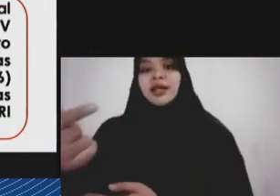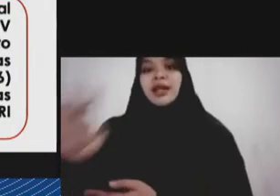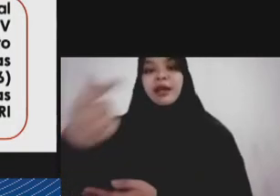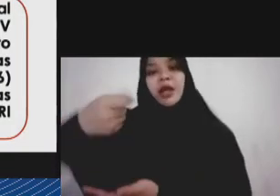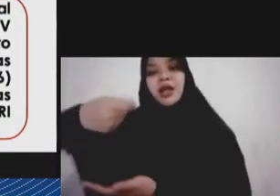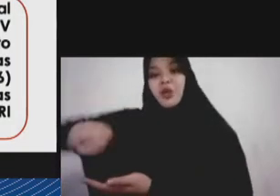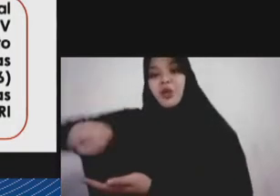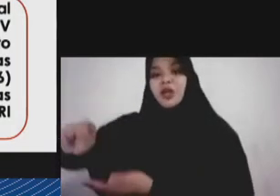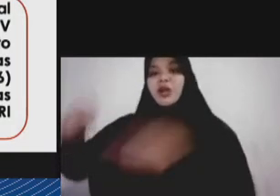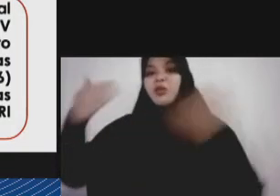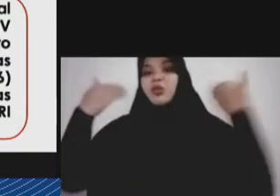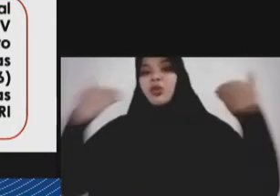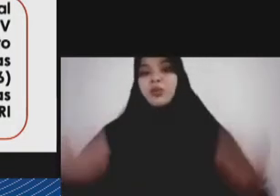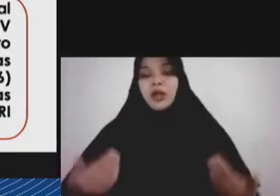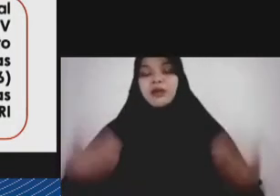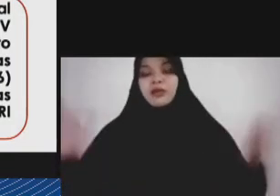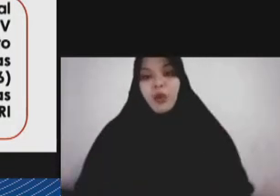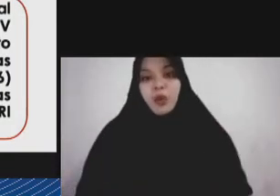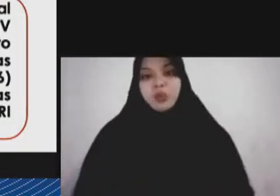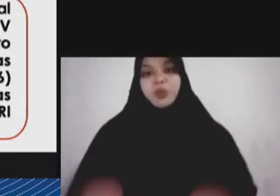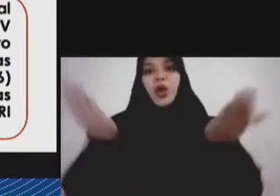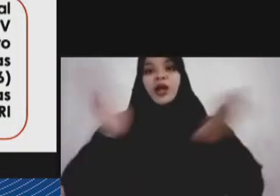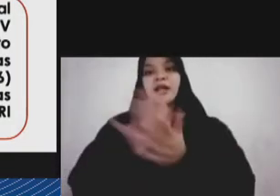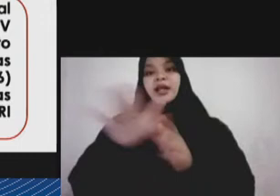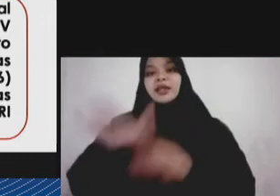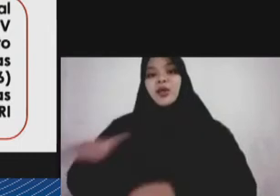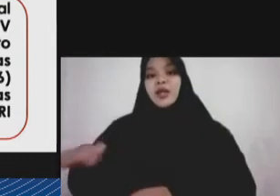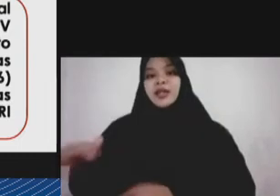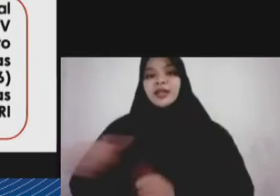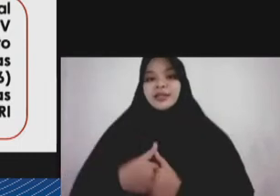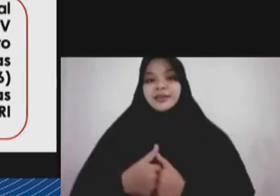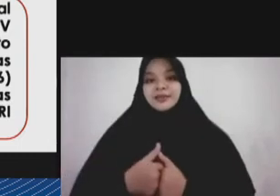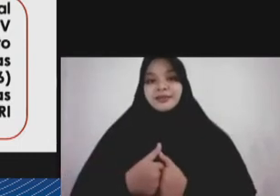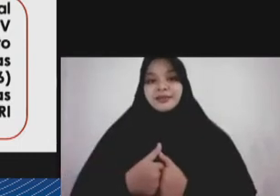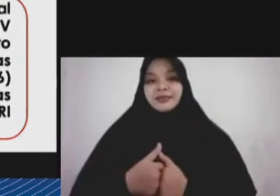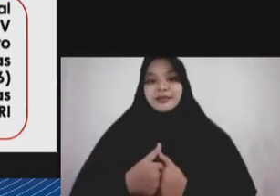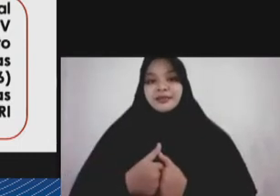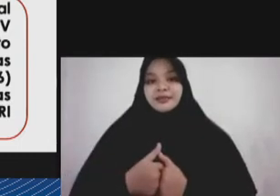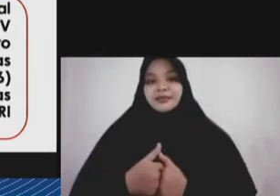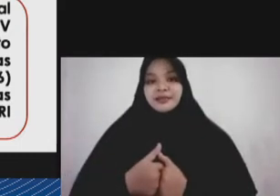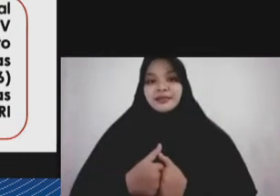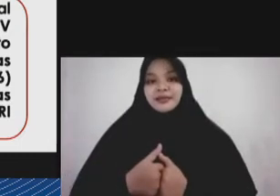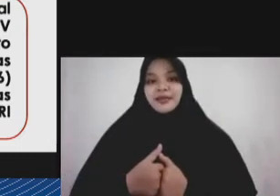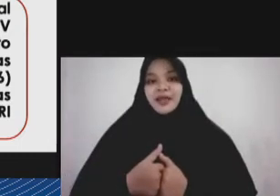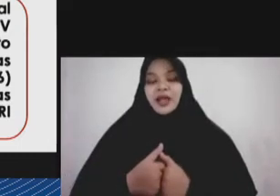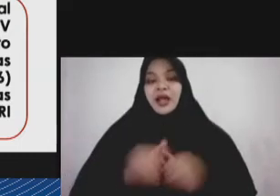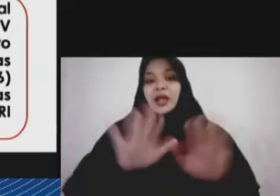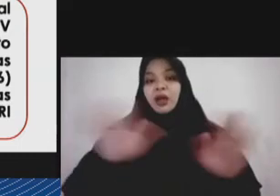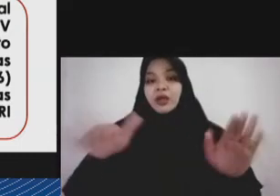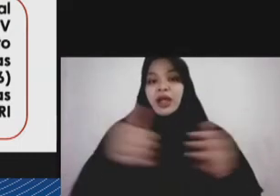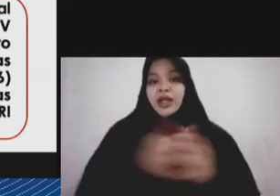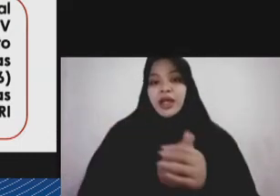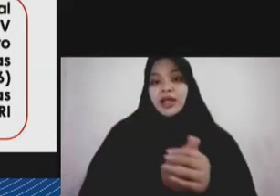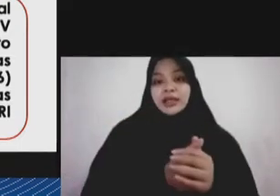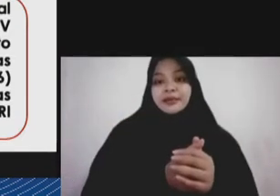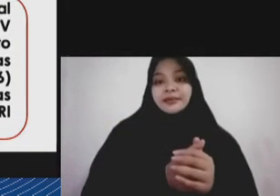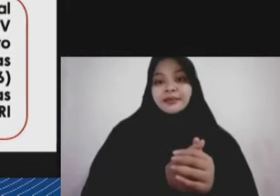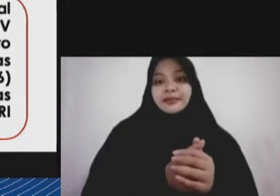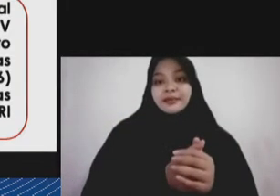and Child Protection on September 11, 2017 at a meeting of the Government Working Committee and